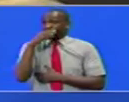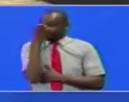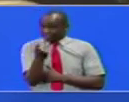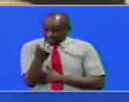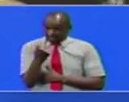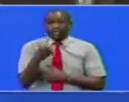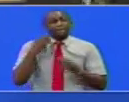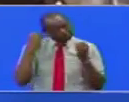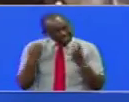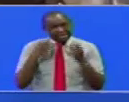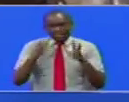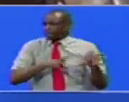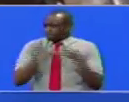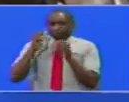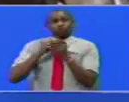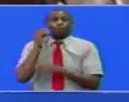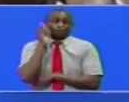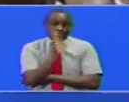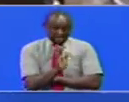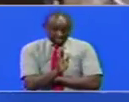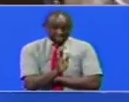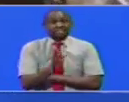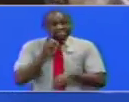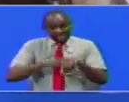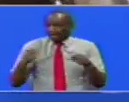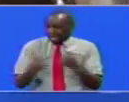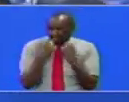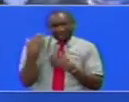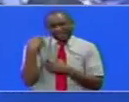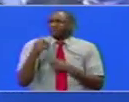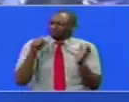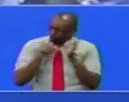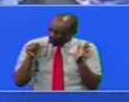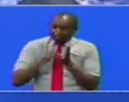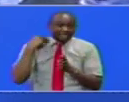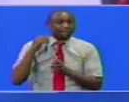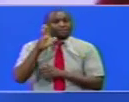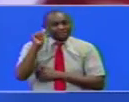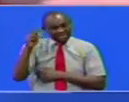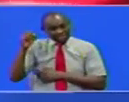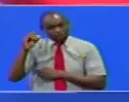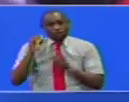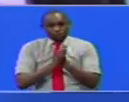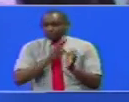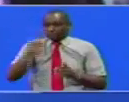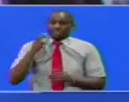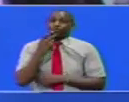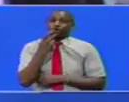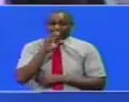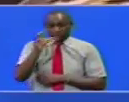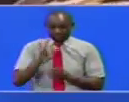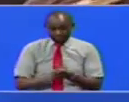lives and dozens have been displaced from their homes in the latest wave of insecurity in Baringo and West Pokot